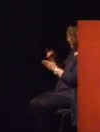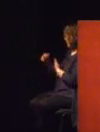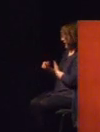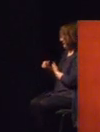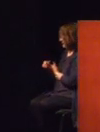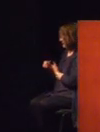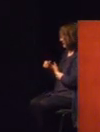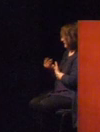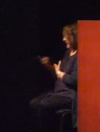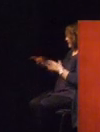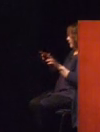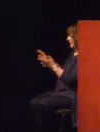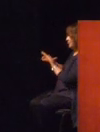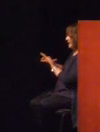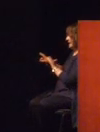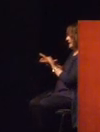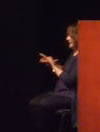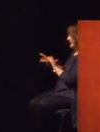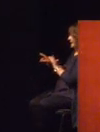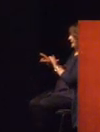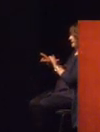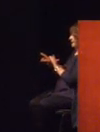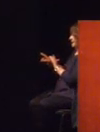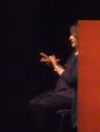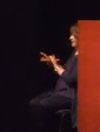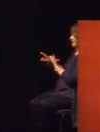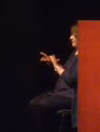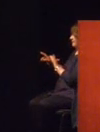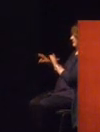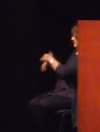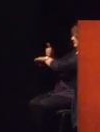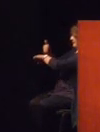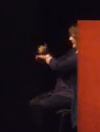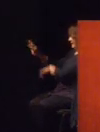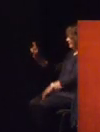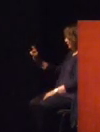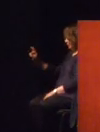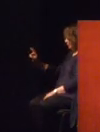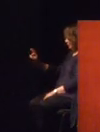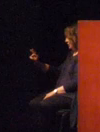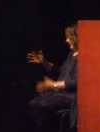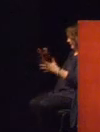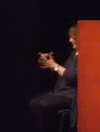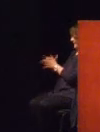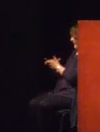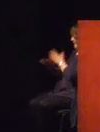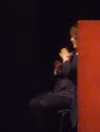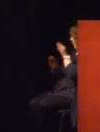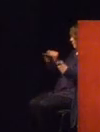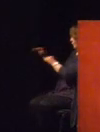And getting ready to do furniture installation and be completing that for a fall